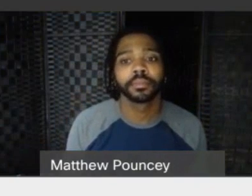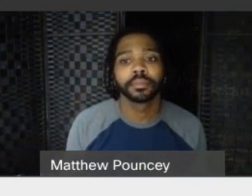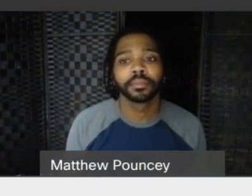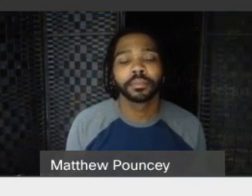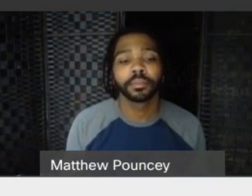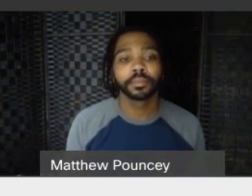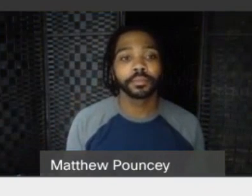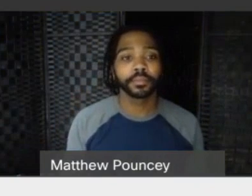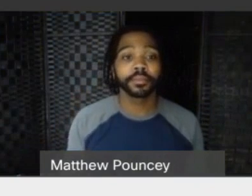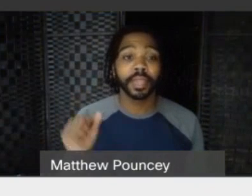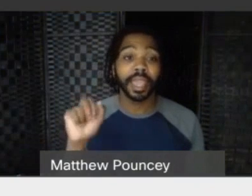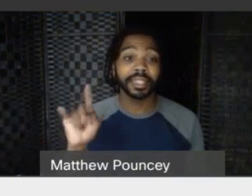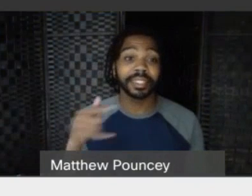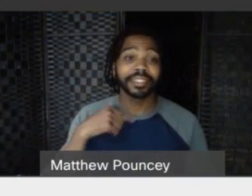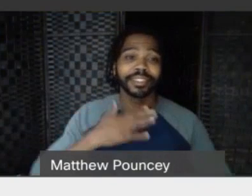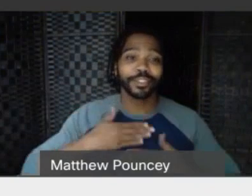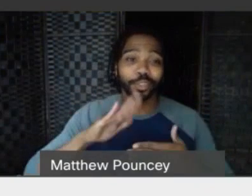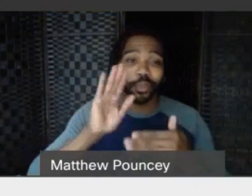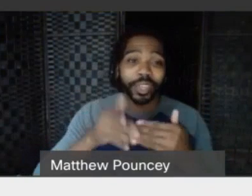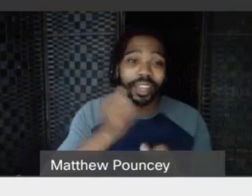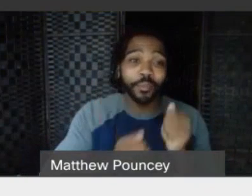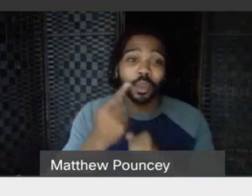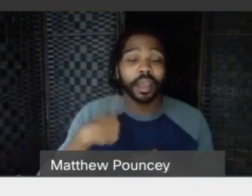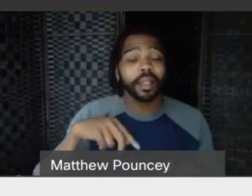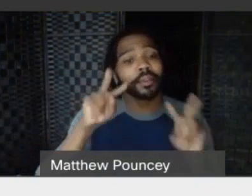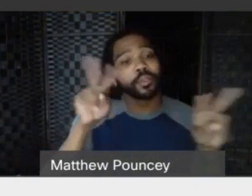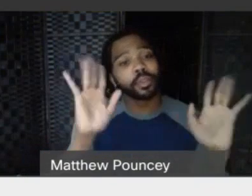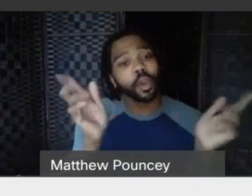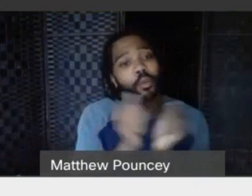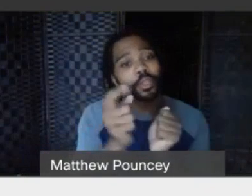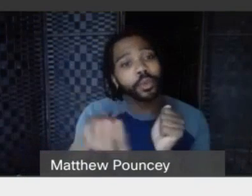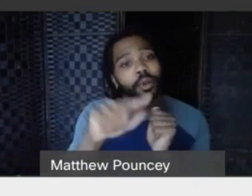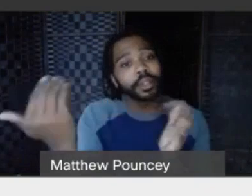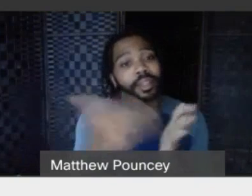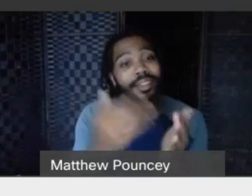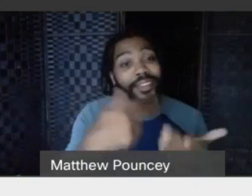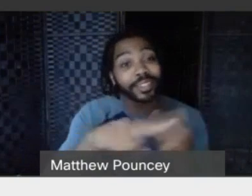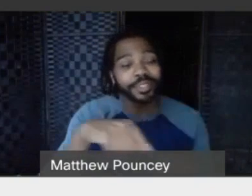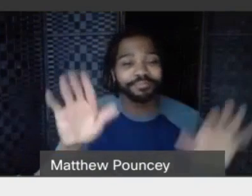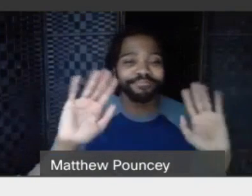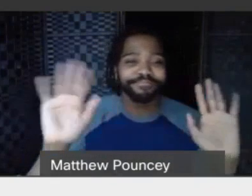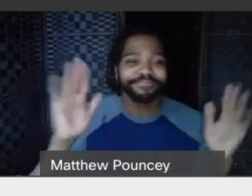Okay, well, have a wonderful weekend, everyone, and I look forward to talking to people next week. Thank you.